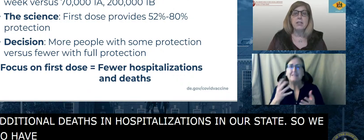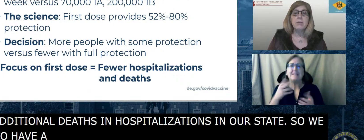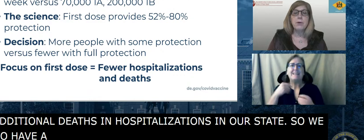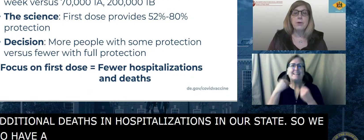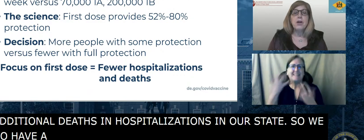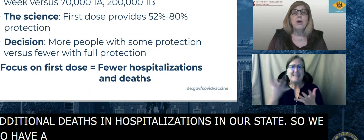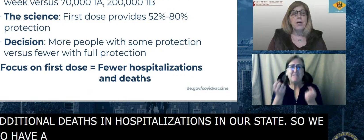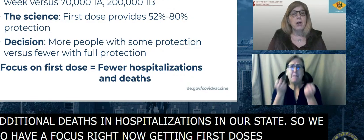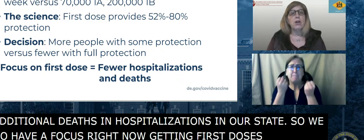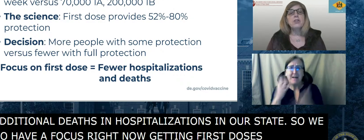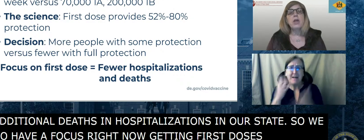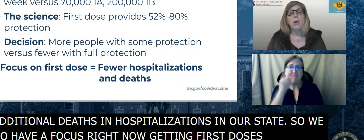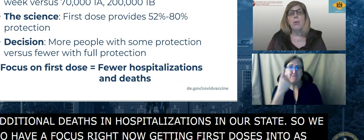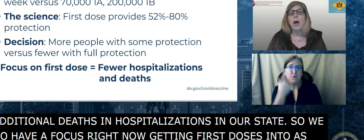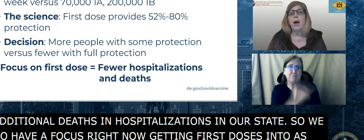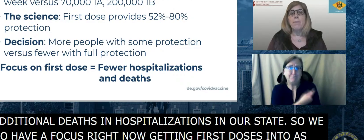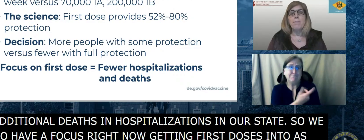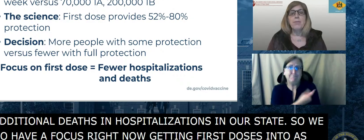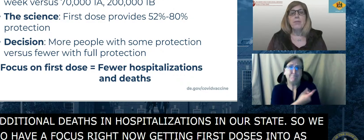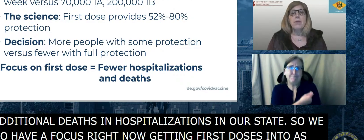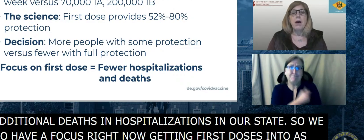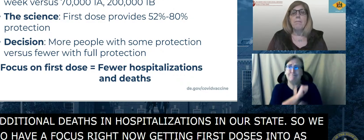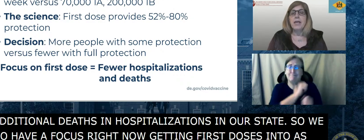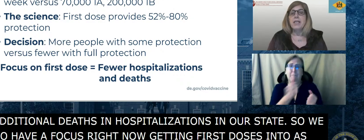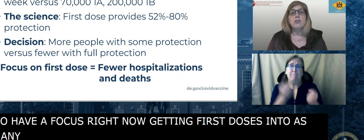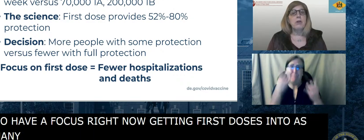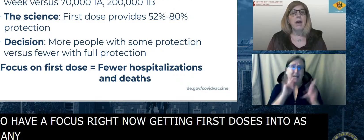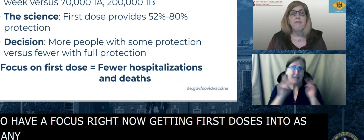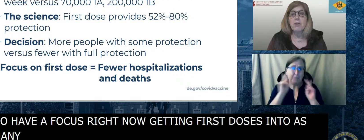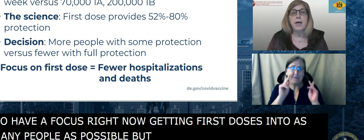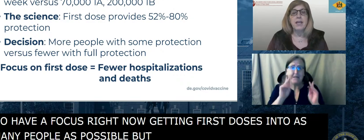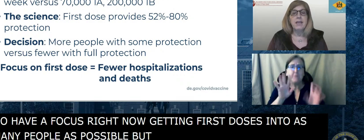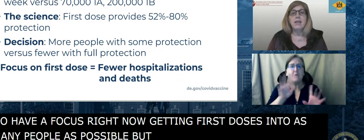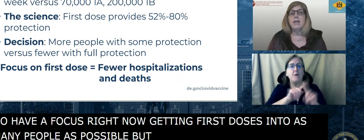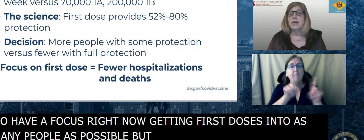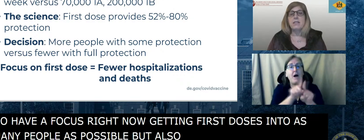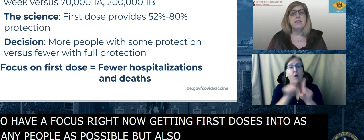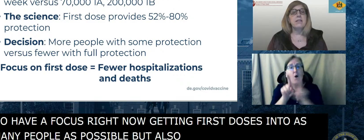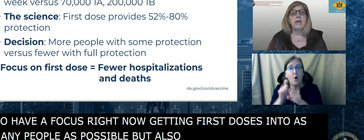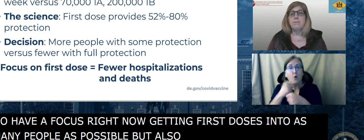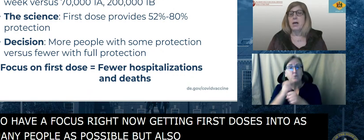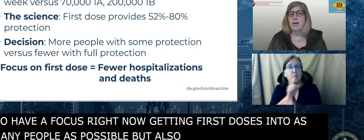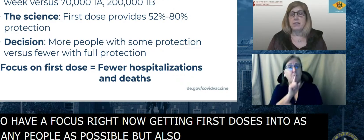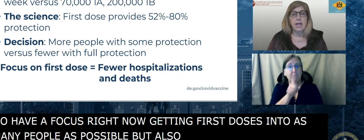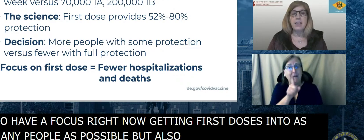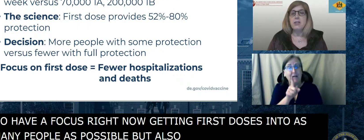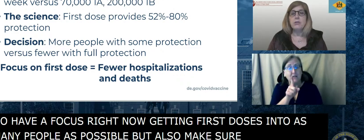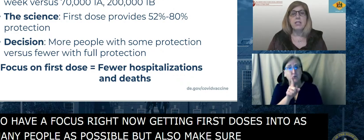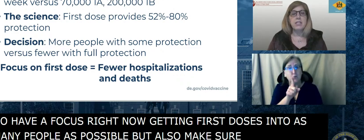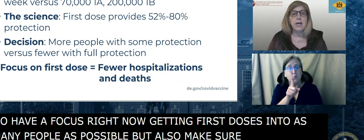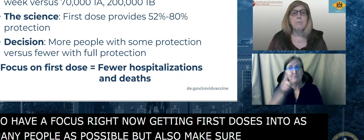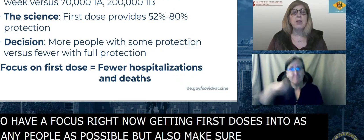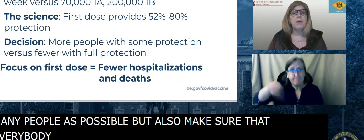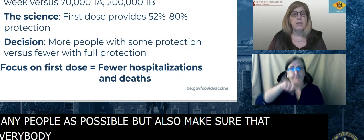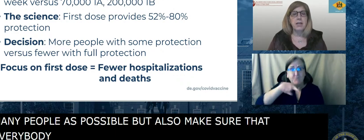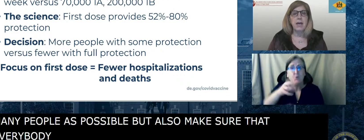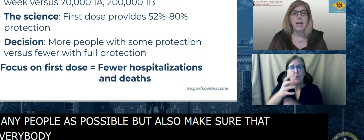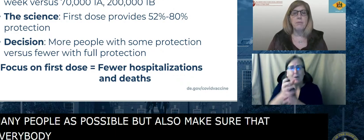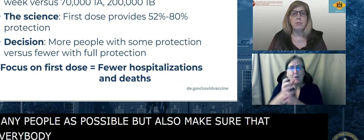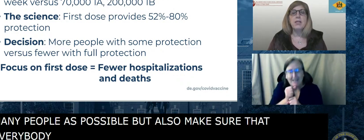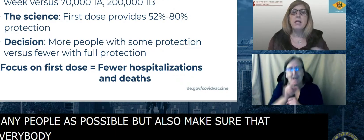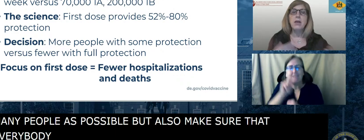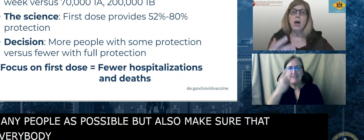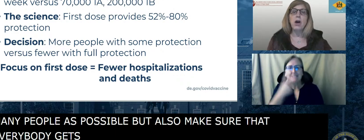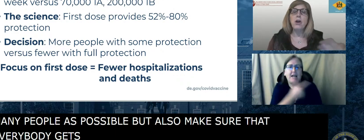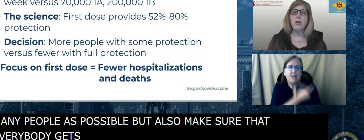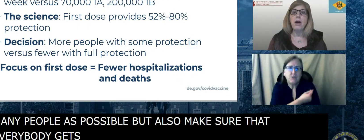as possible, but also making sure everybody gets a second dose in a timely period. And